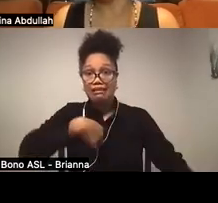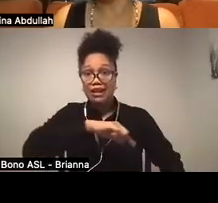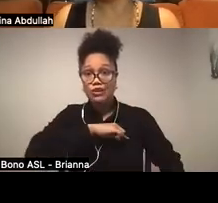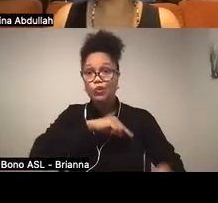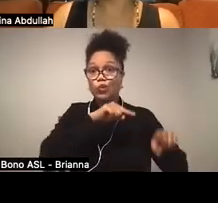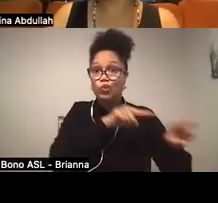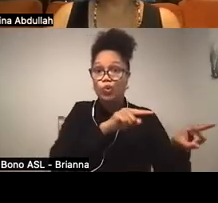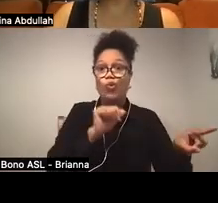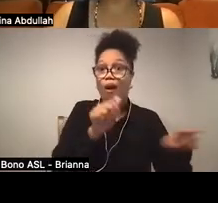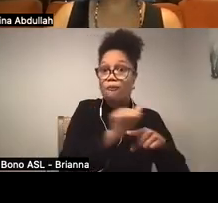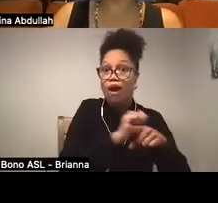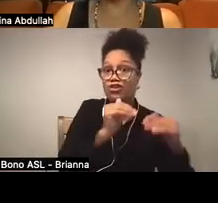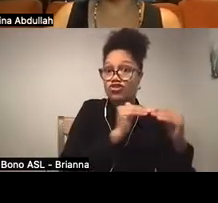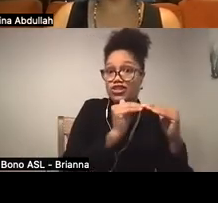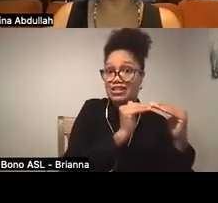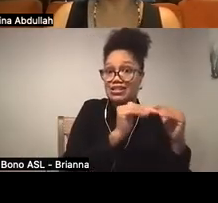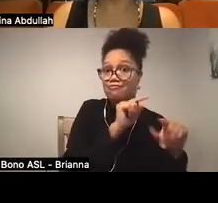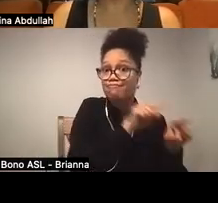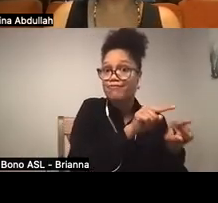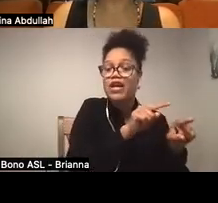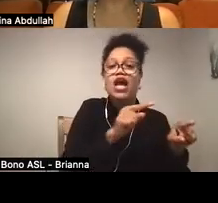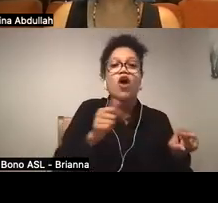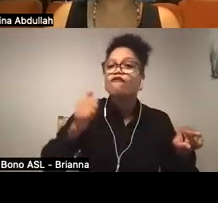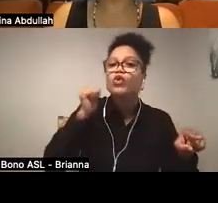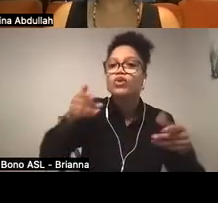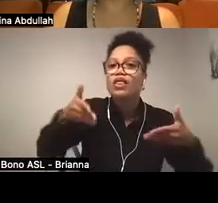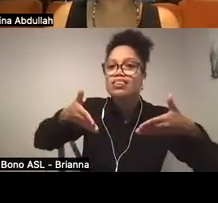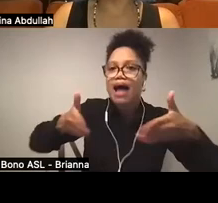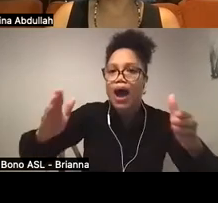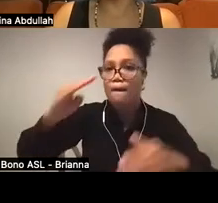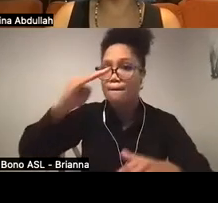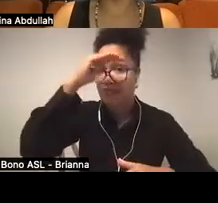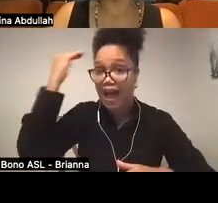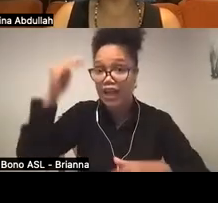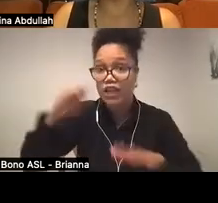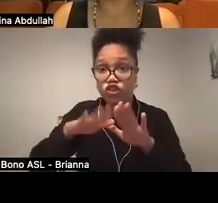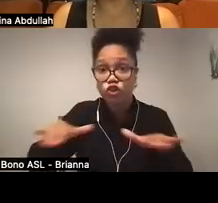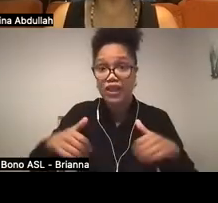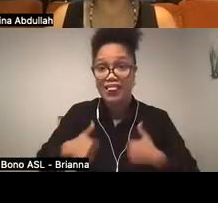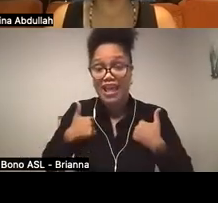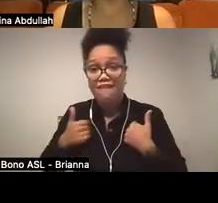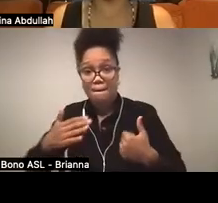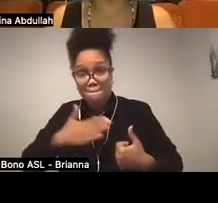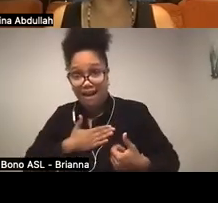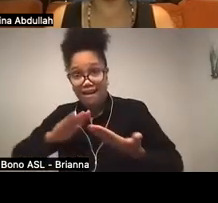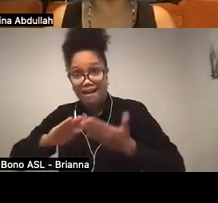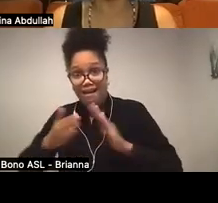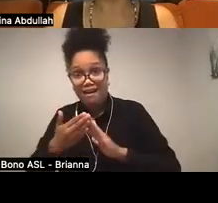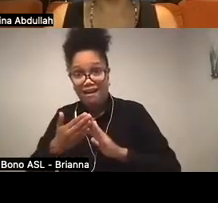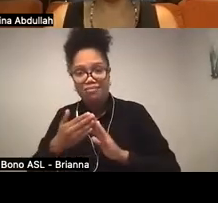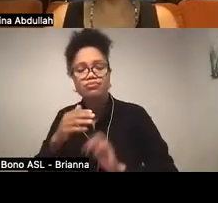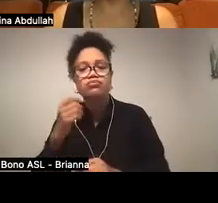justice, refuse to allow the Black children who lived in Funktown, which is literally 10 blocks